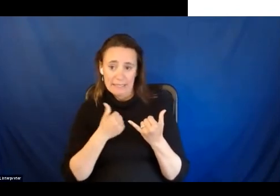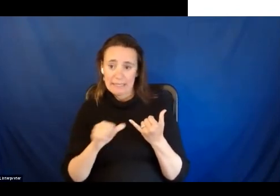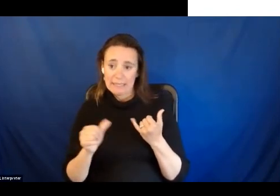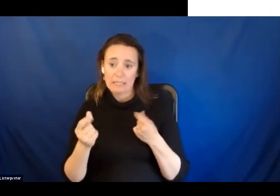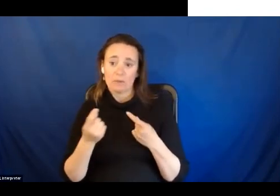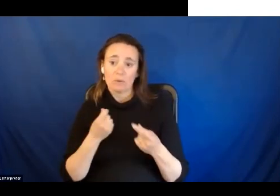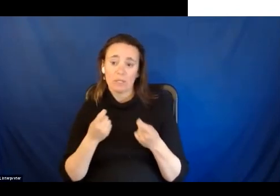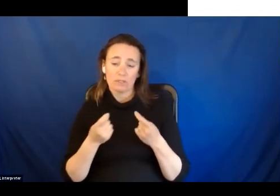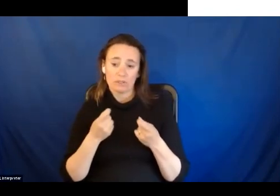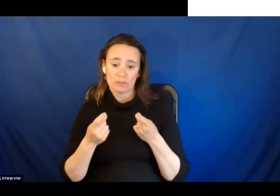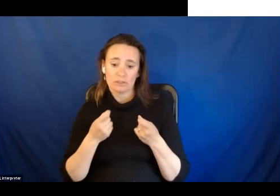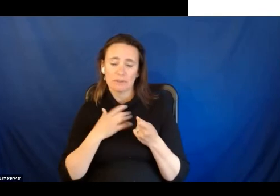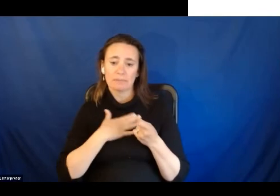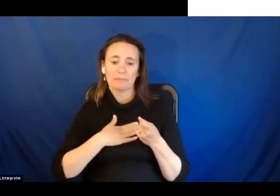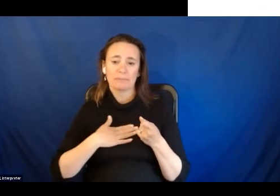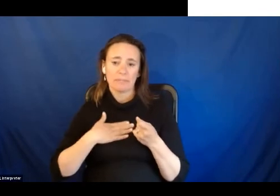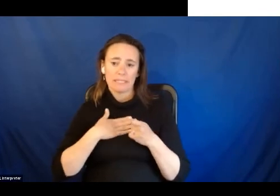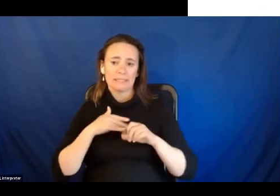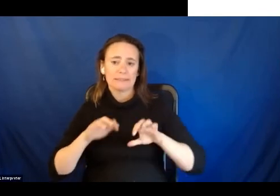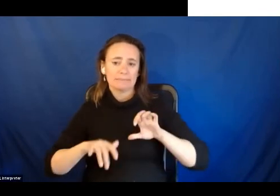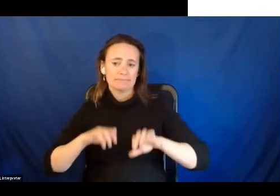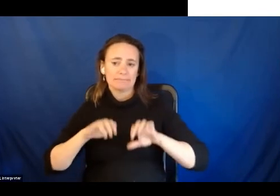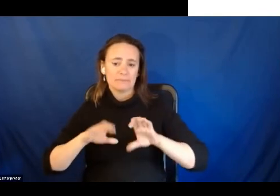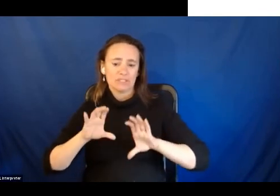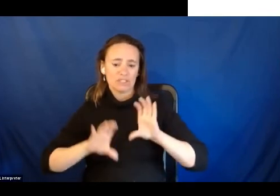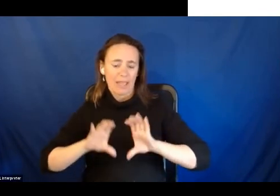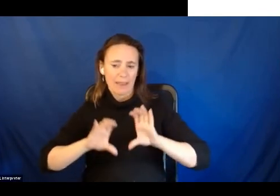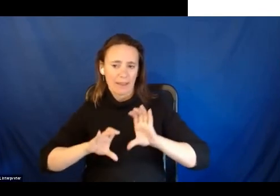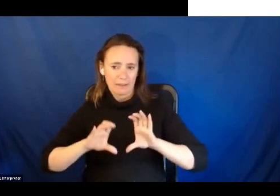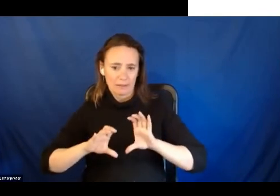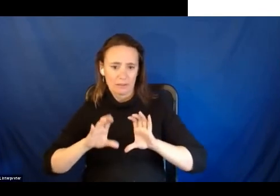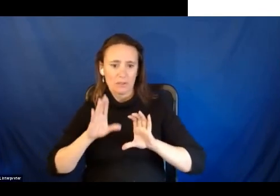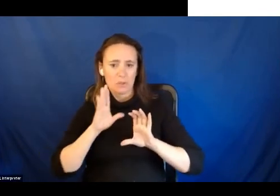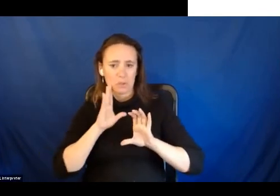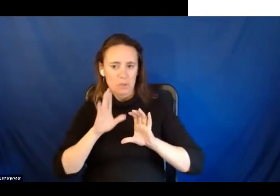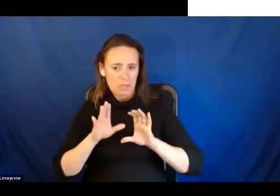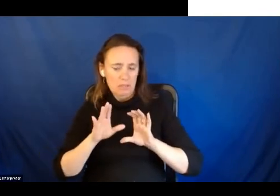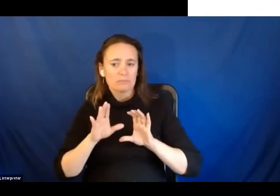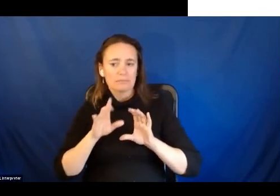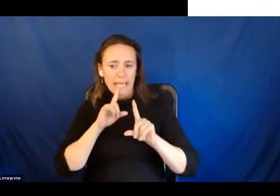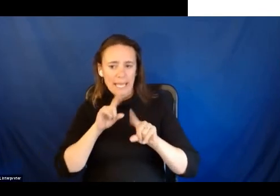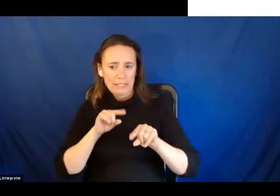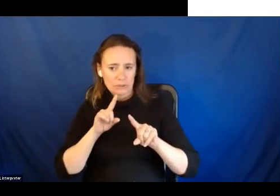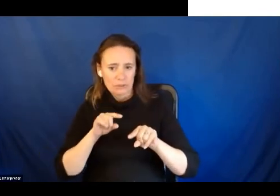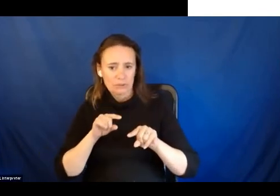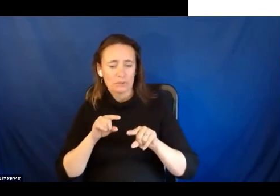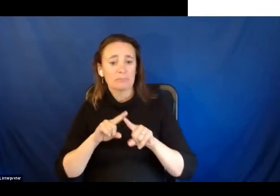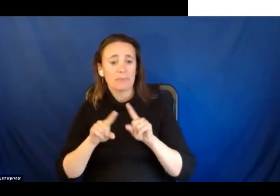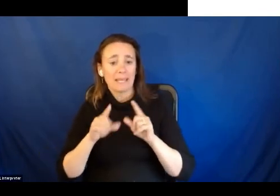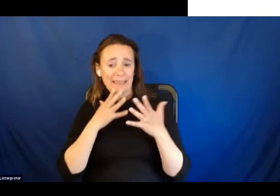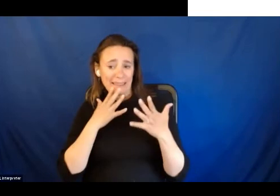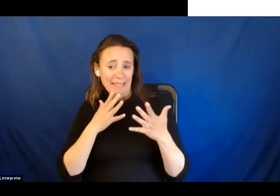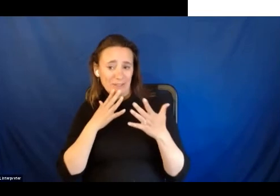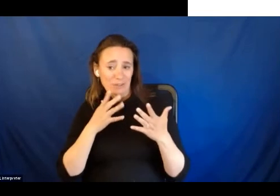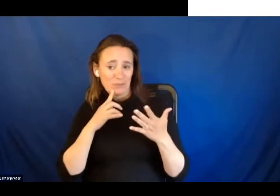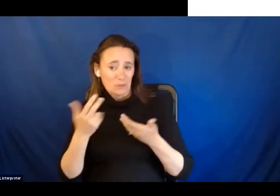questions, please put them in the chat box now and we will go over them. But thank you all for coming.